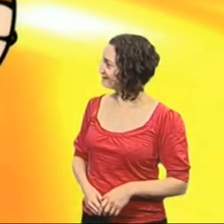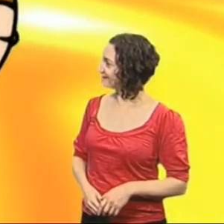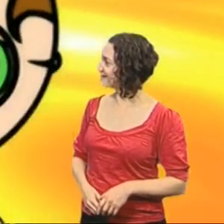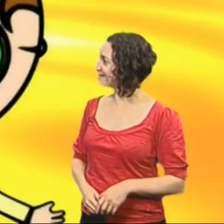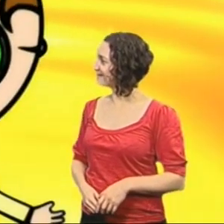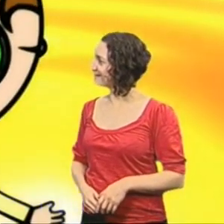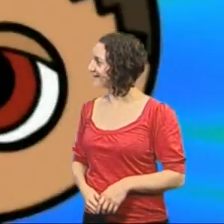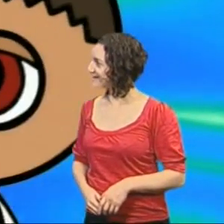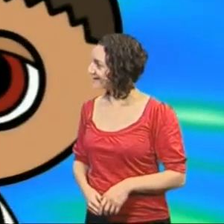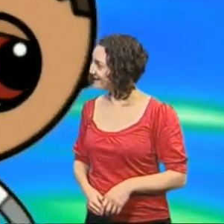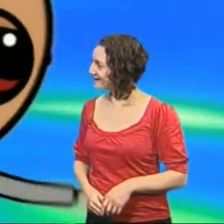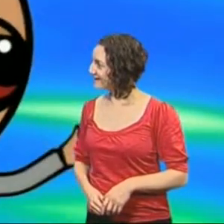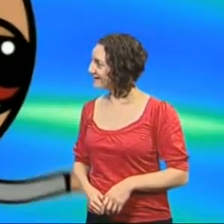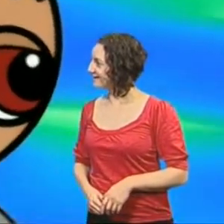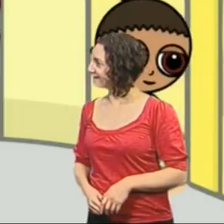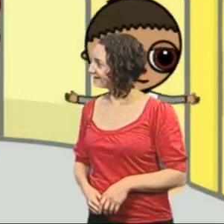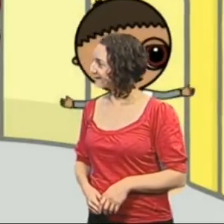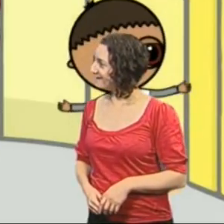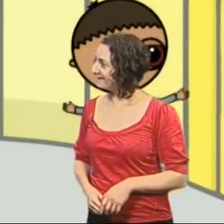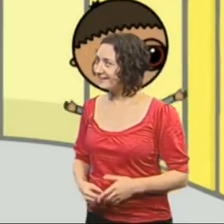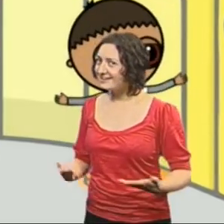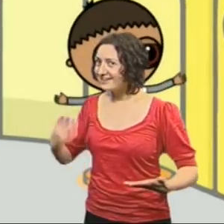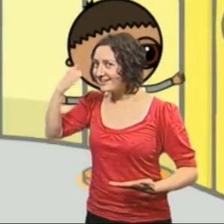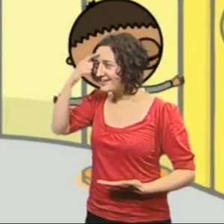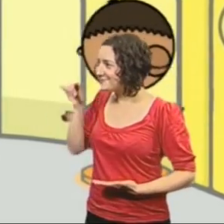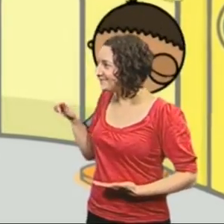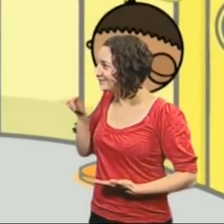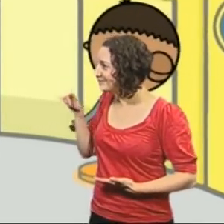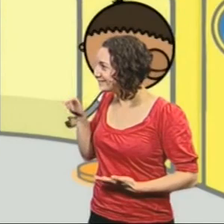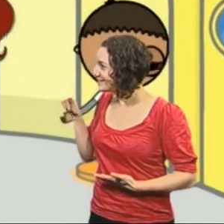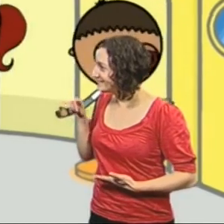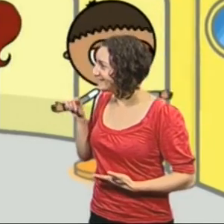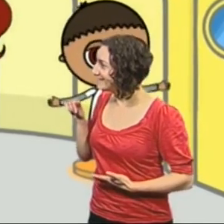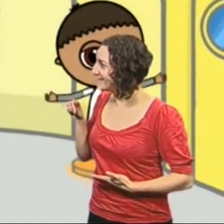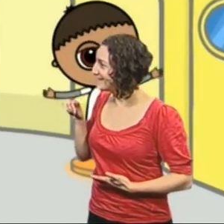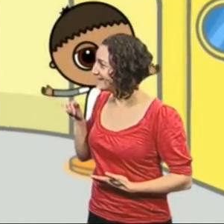Wraith, Wraith, make. Who'll be the pig?